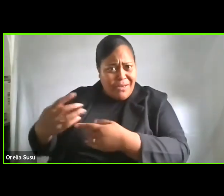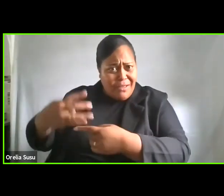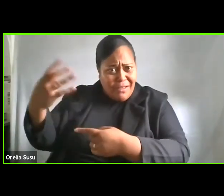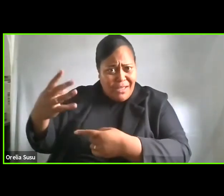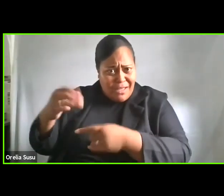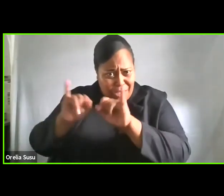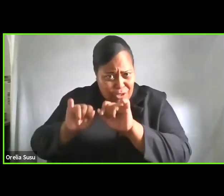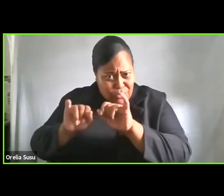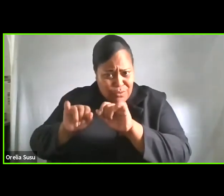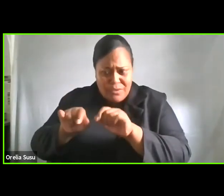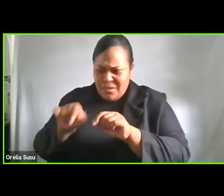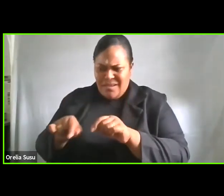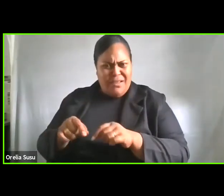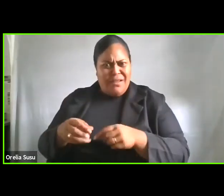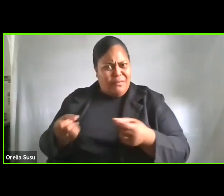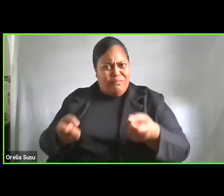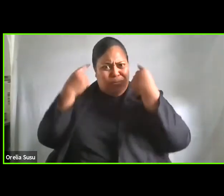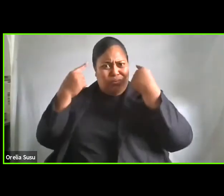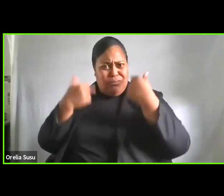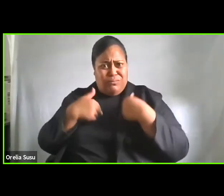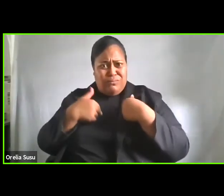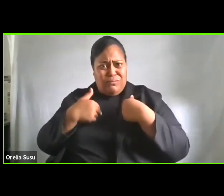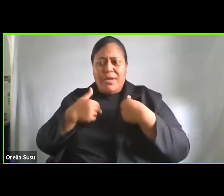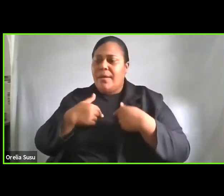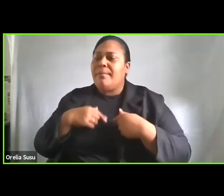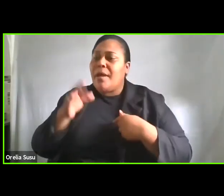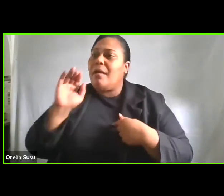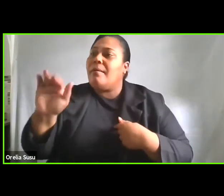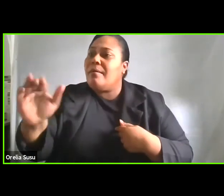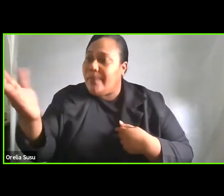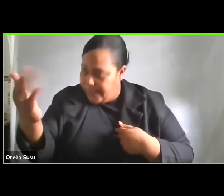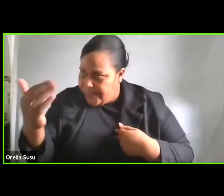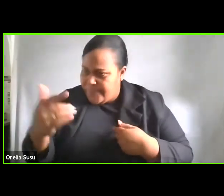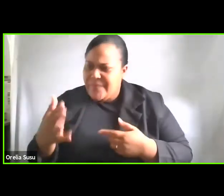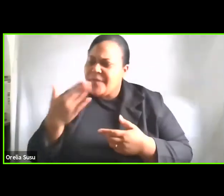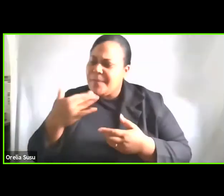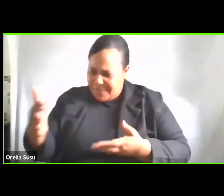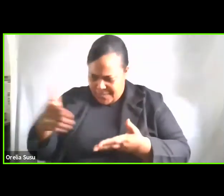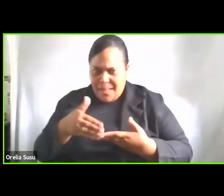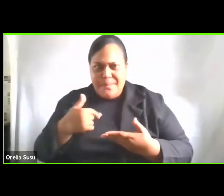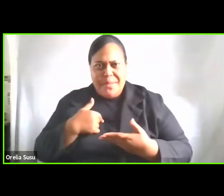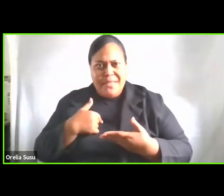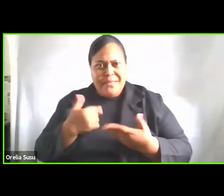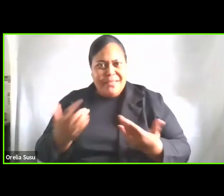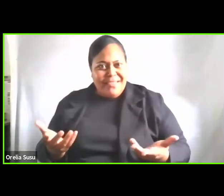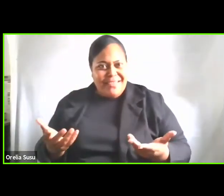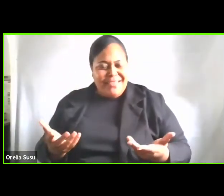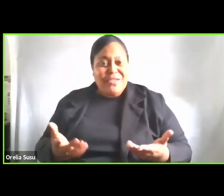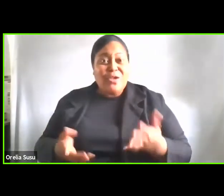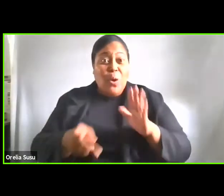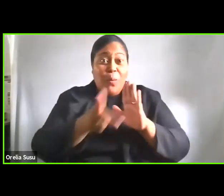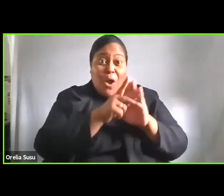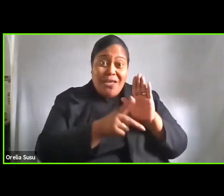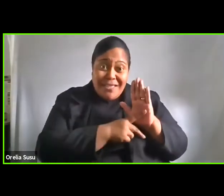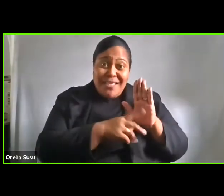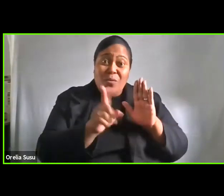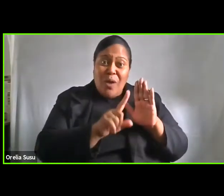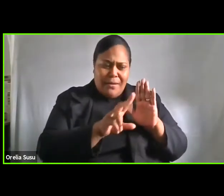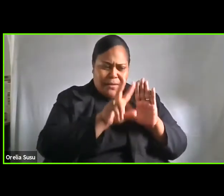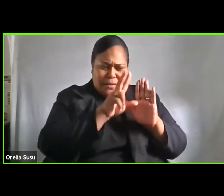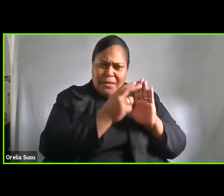SW and climate. So for DIVA, what we have been doing, one of our policies, do no harm. So